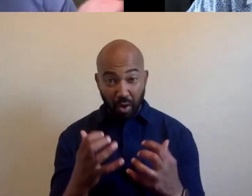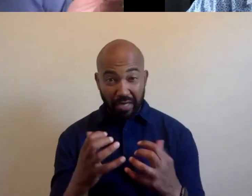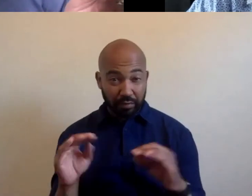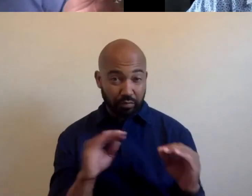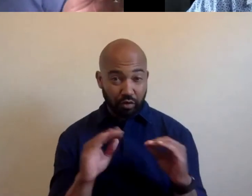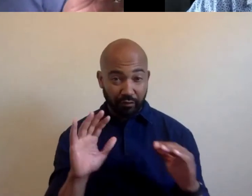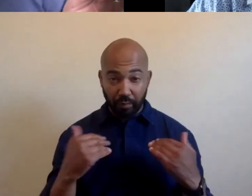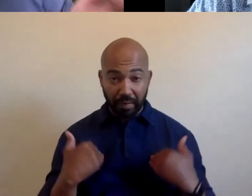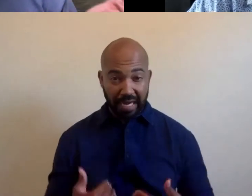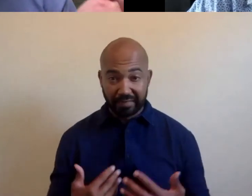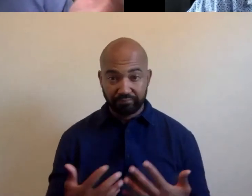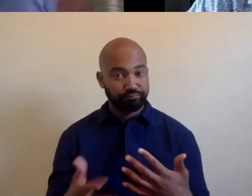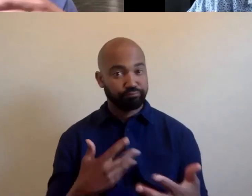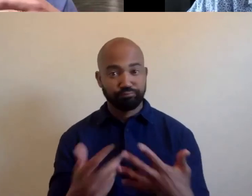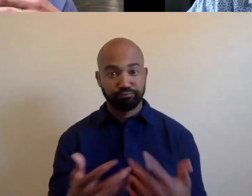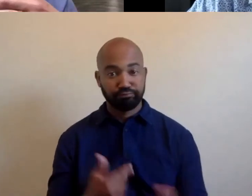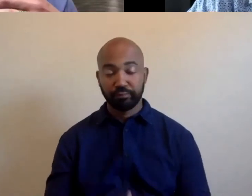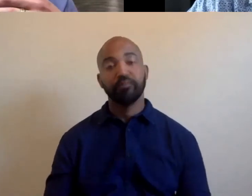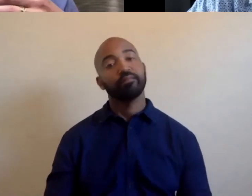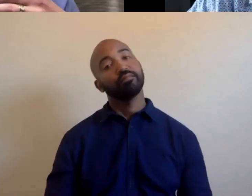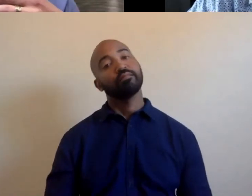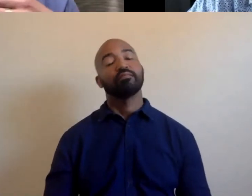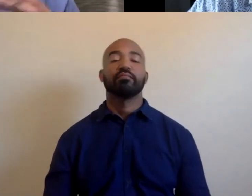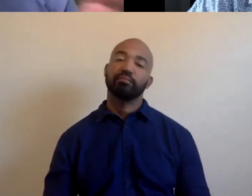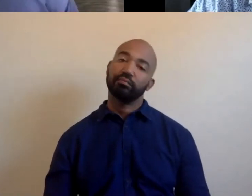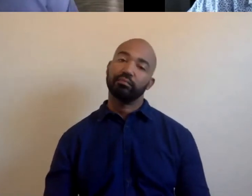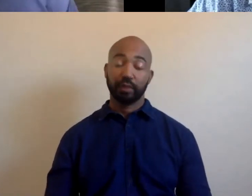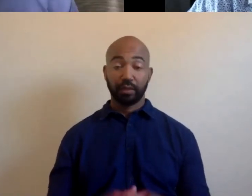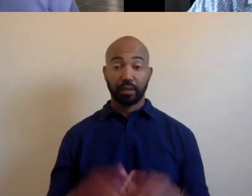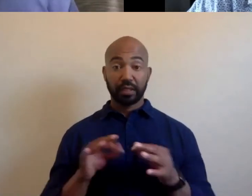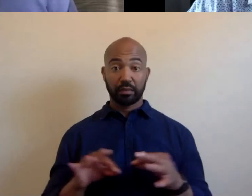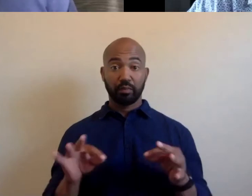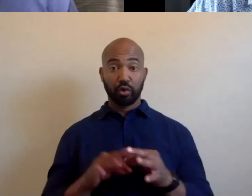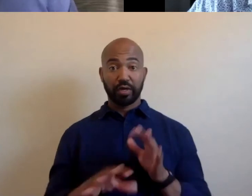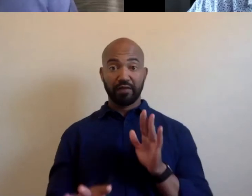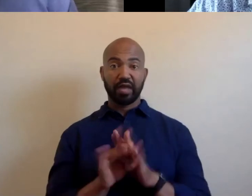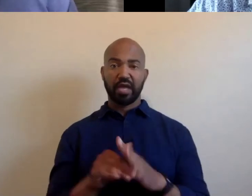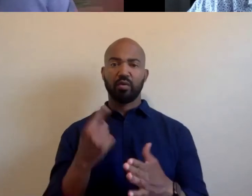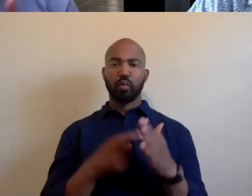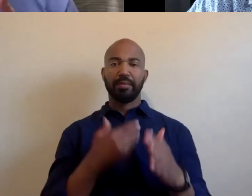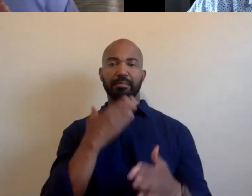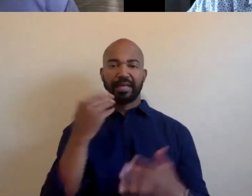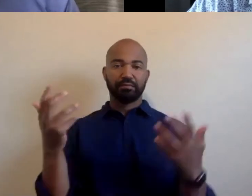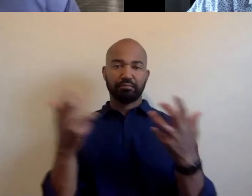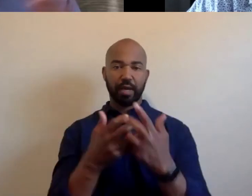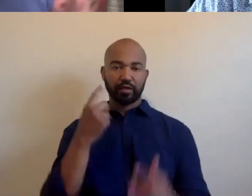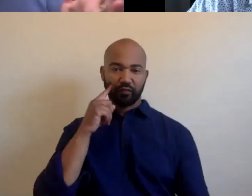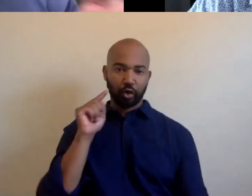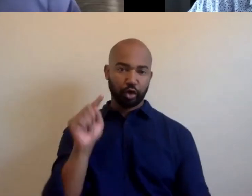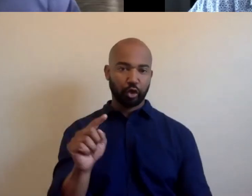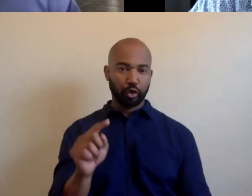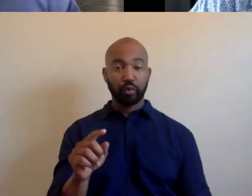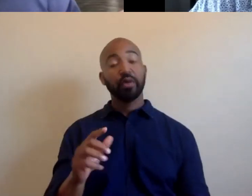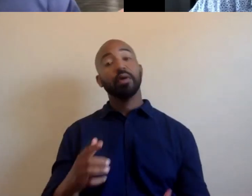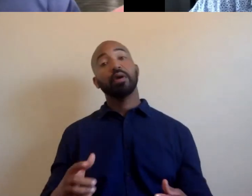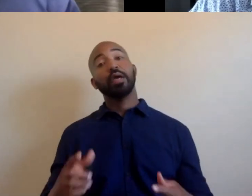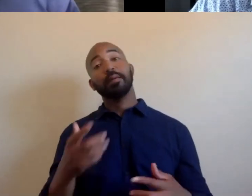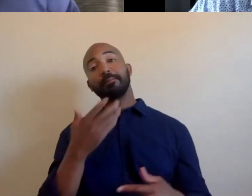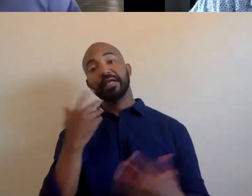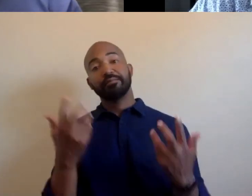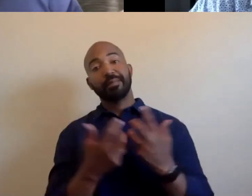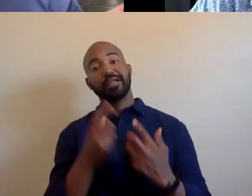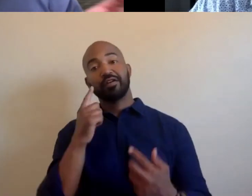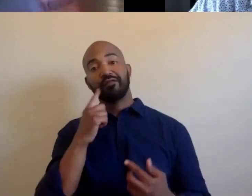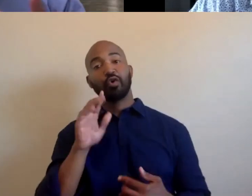regardless. And so it's about finding what makes most sense for you and what makes most sense for your lifestyle. So does it